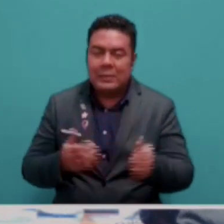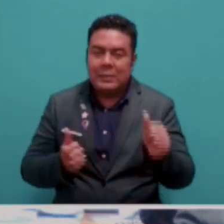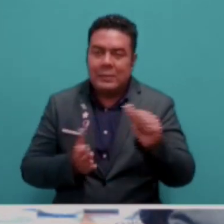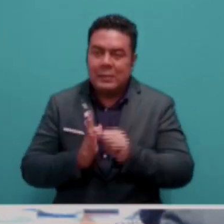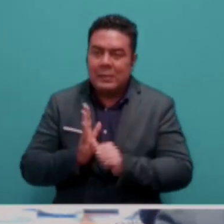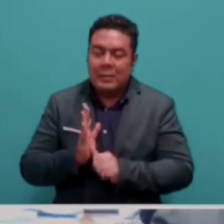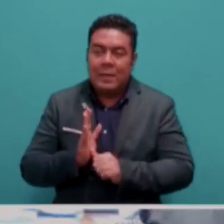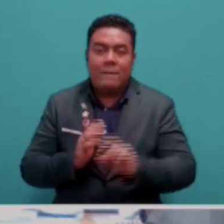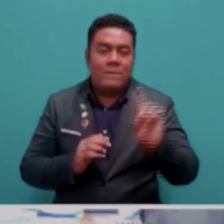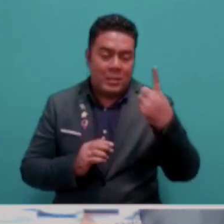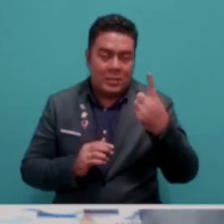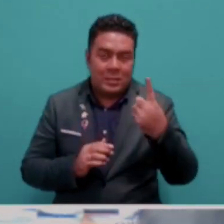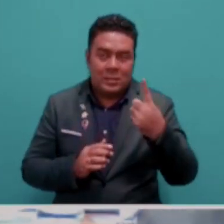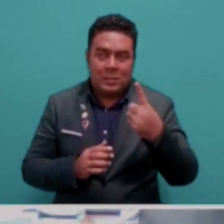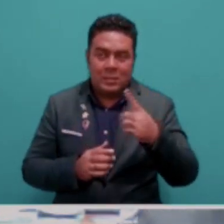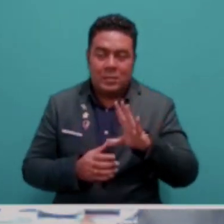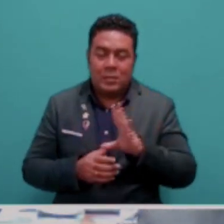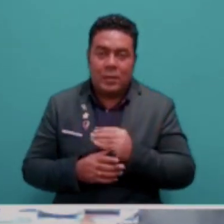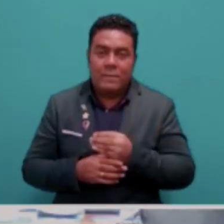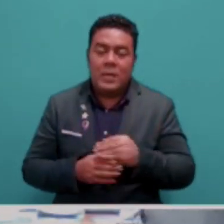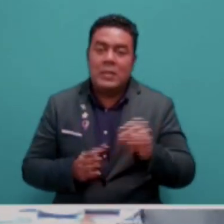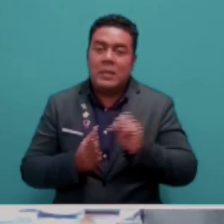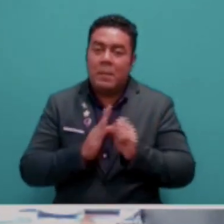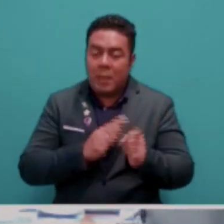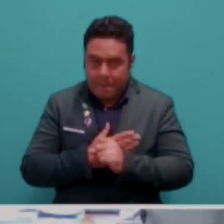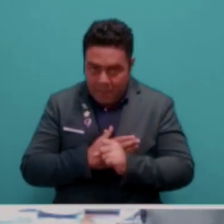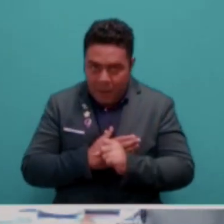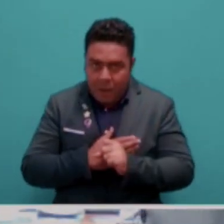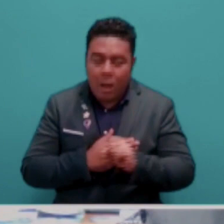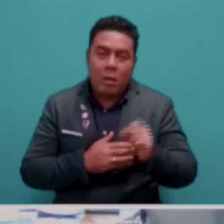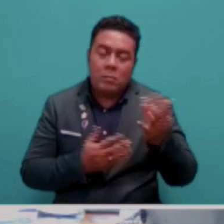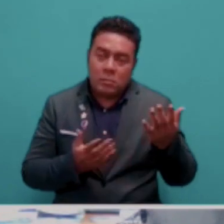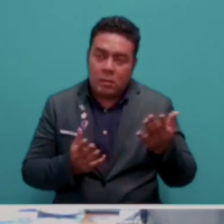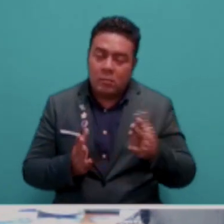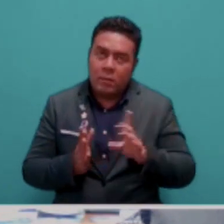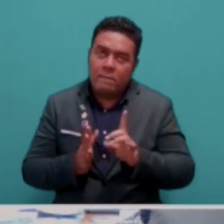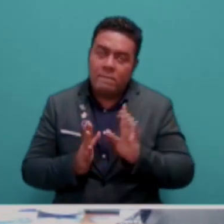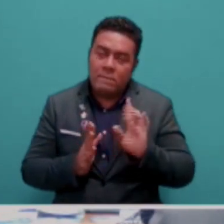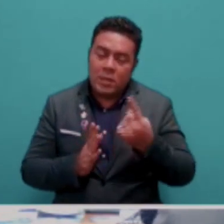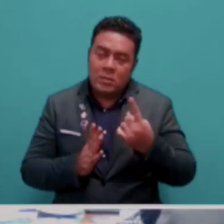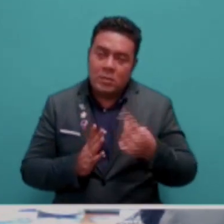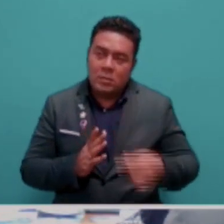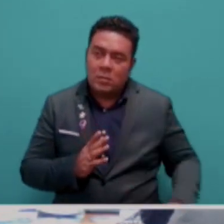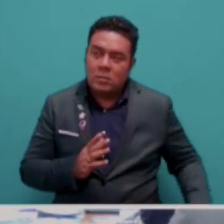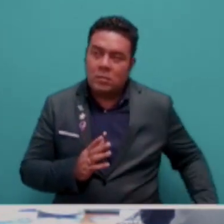on the 1st of September, so the 1st of